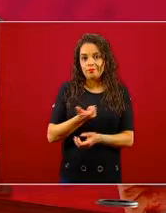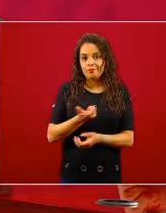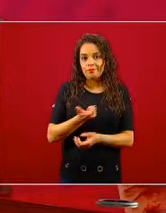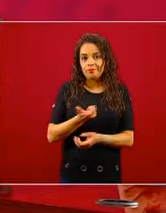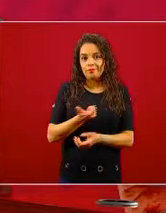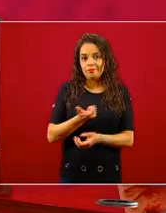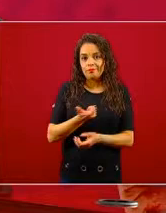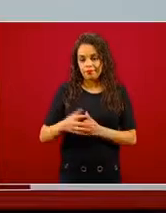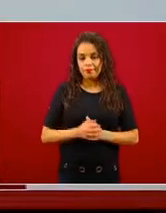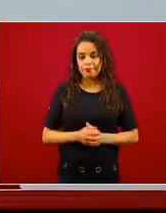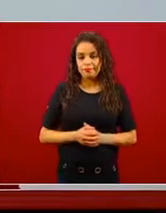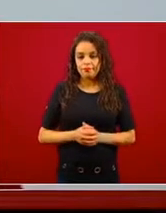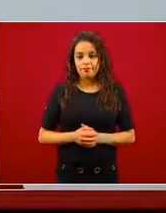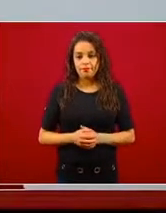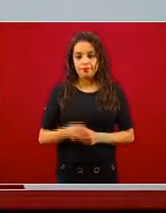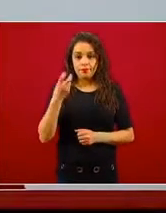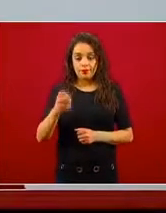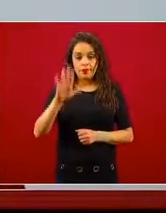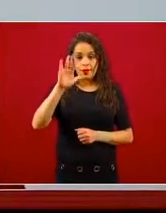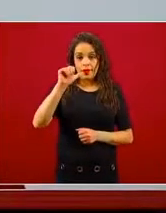their wages.